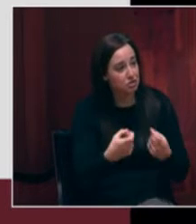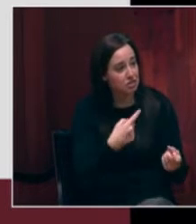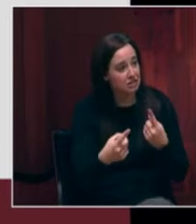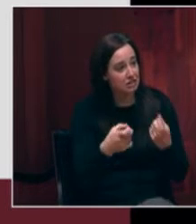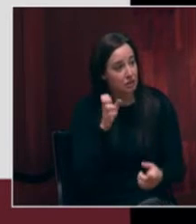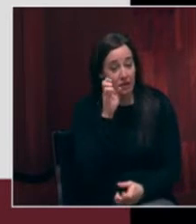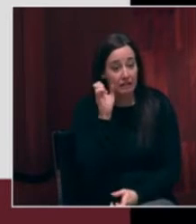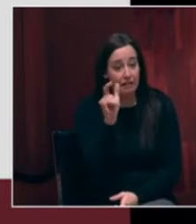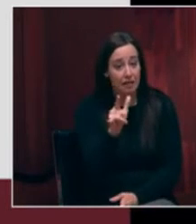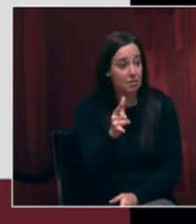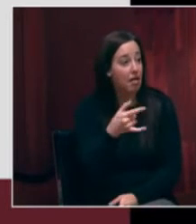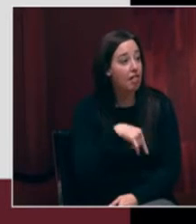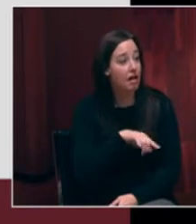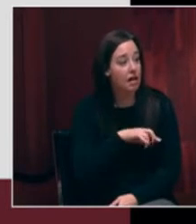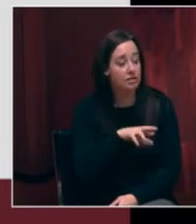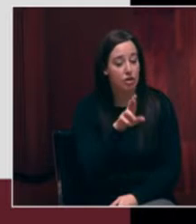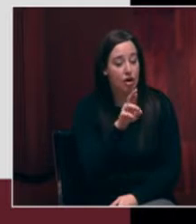email them to